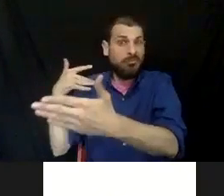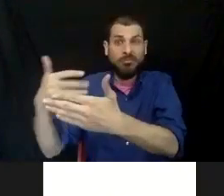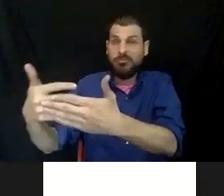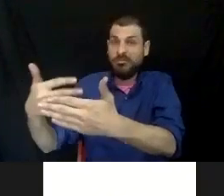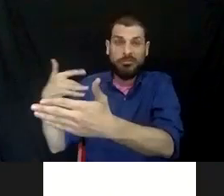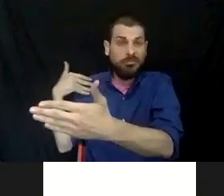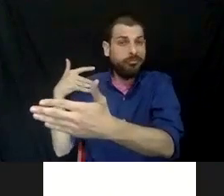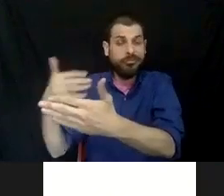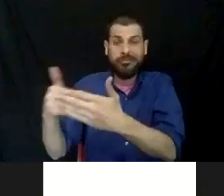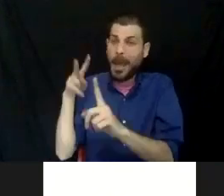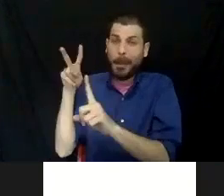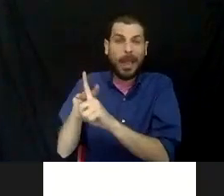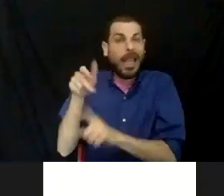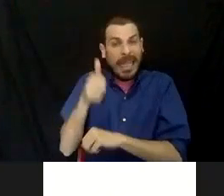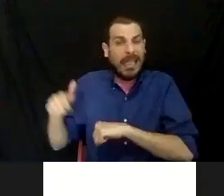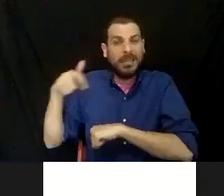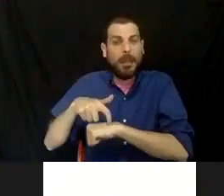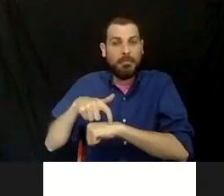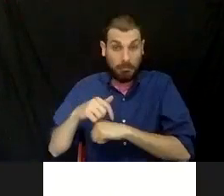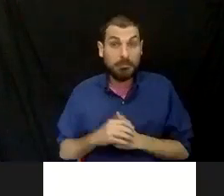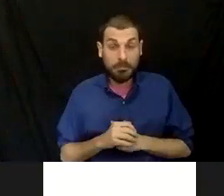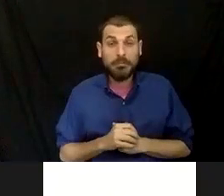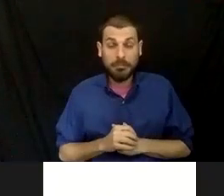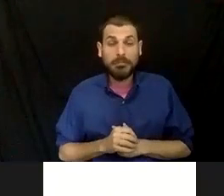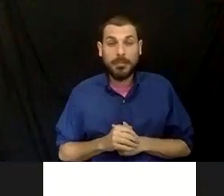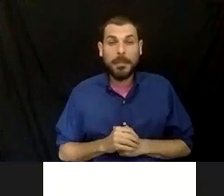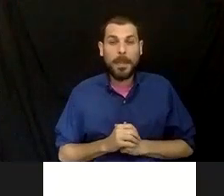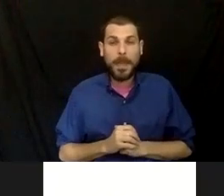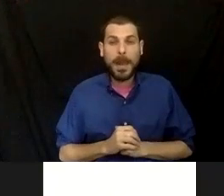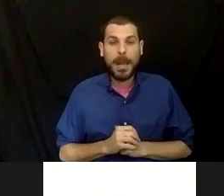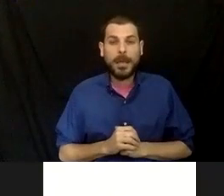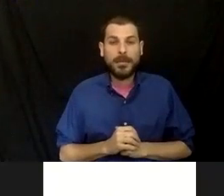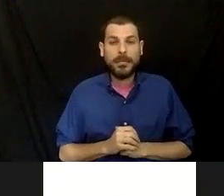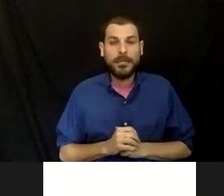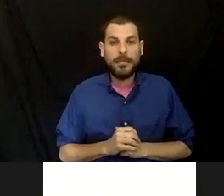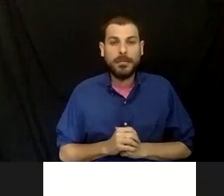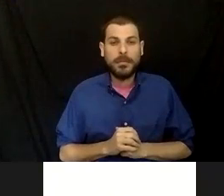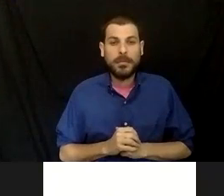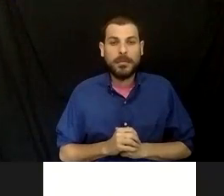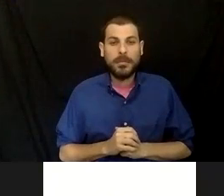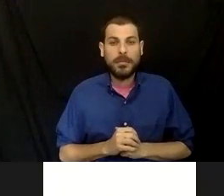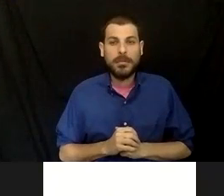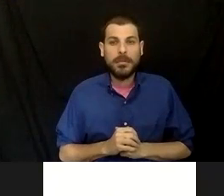pandemic unemployment assistance. So